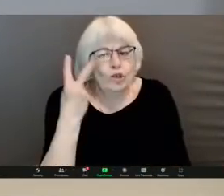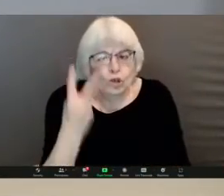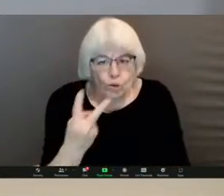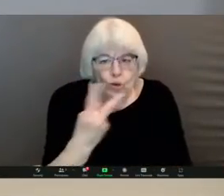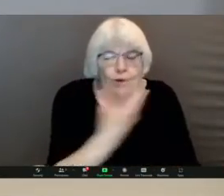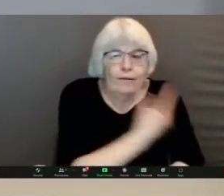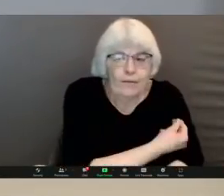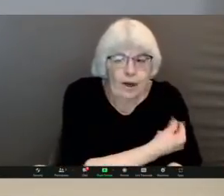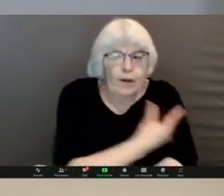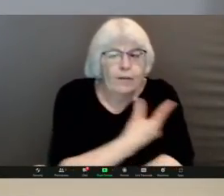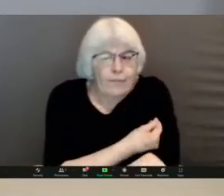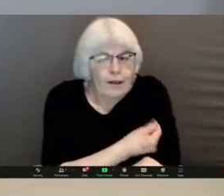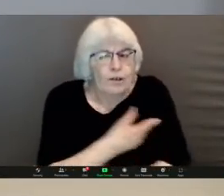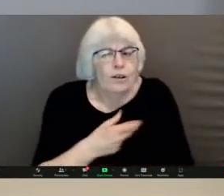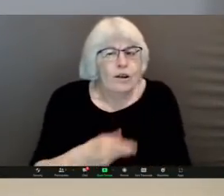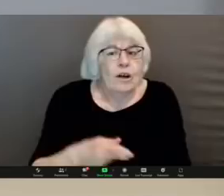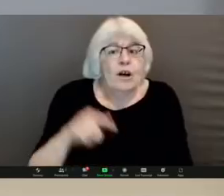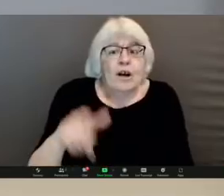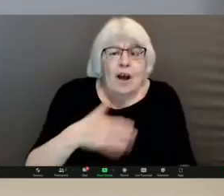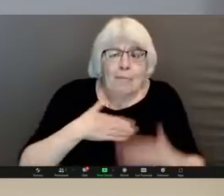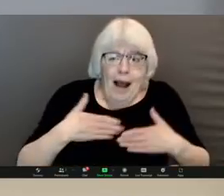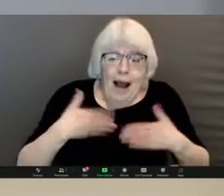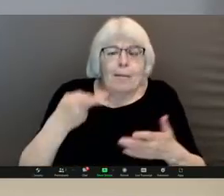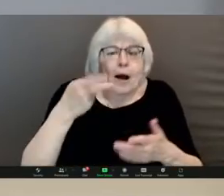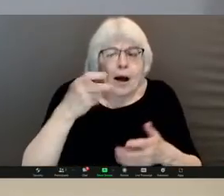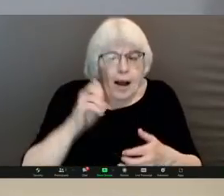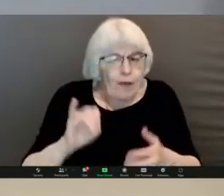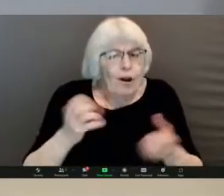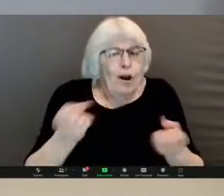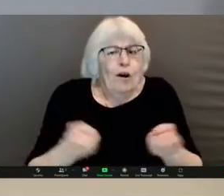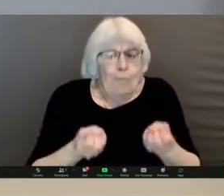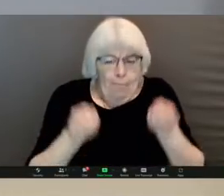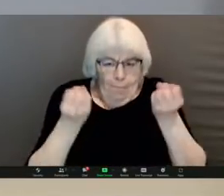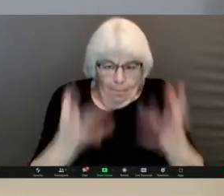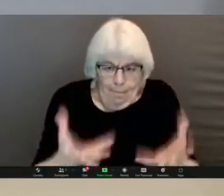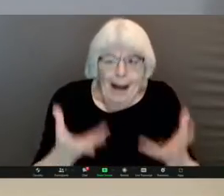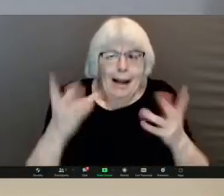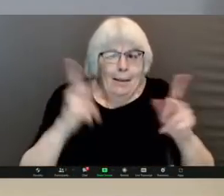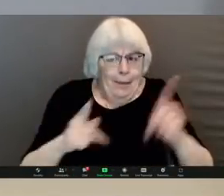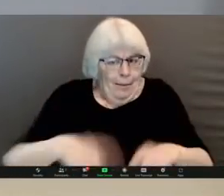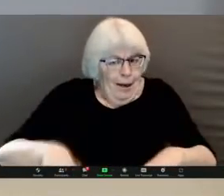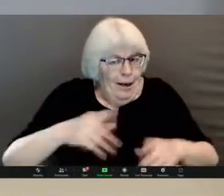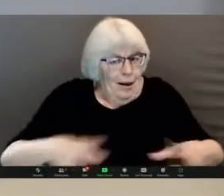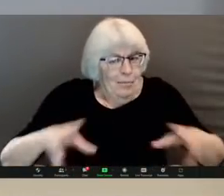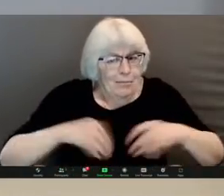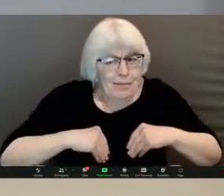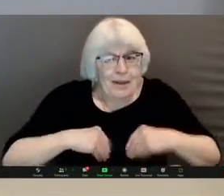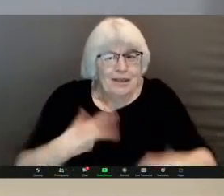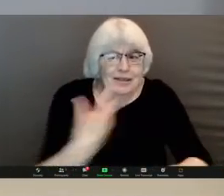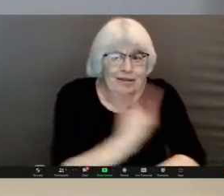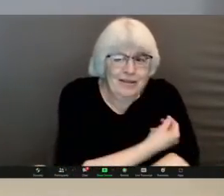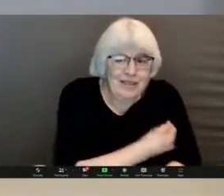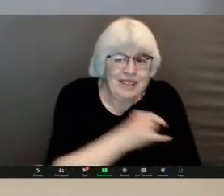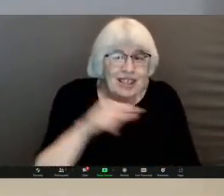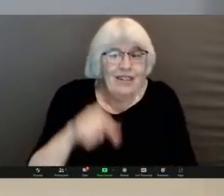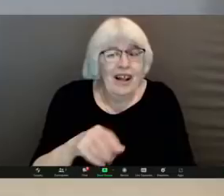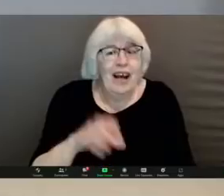eligible population. However, the rates of fully vaccinated people aged 12 to 40 is still less than